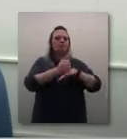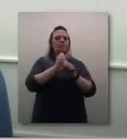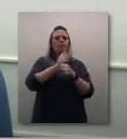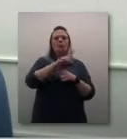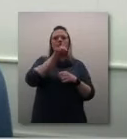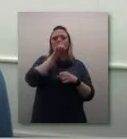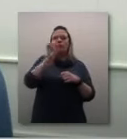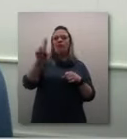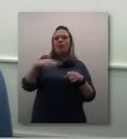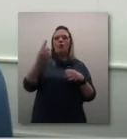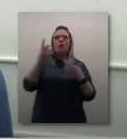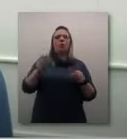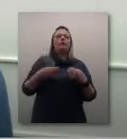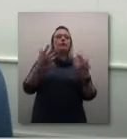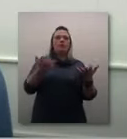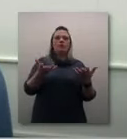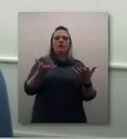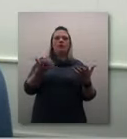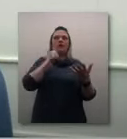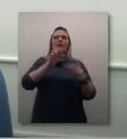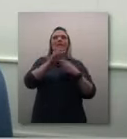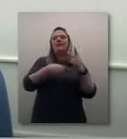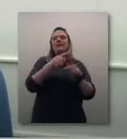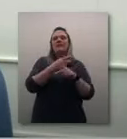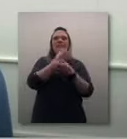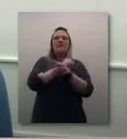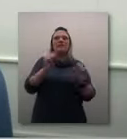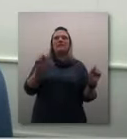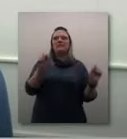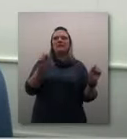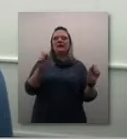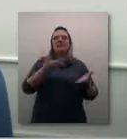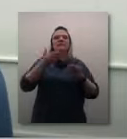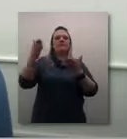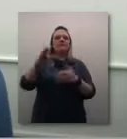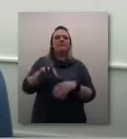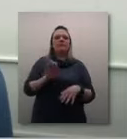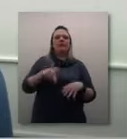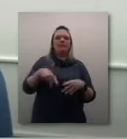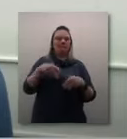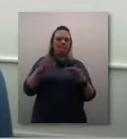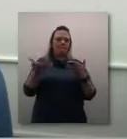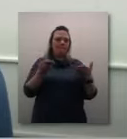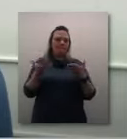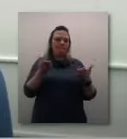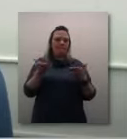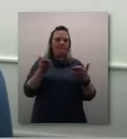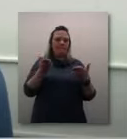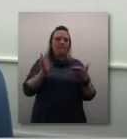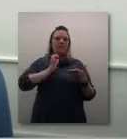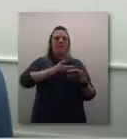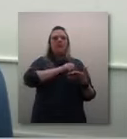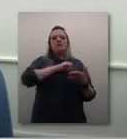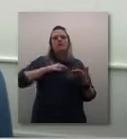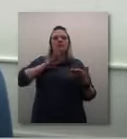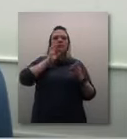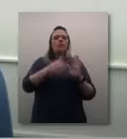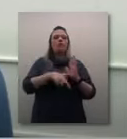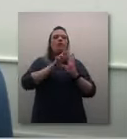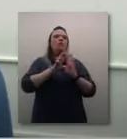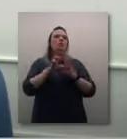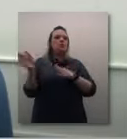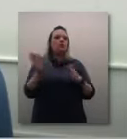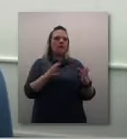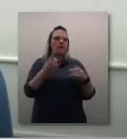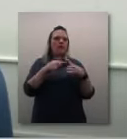they only provide any type of safe takeout service. And our sanitarians will review that plan when